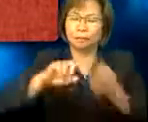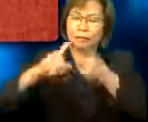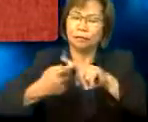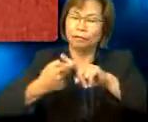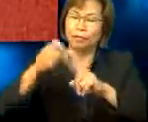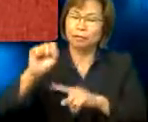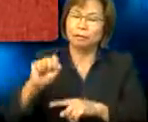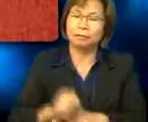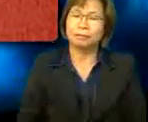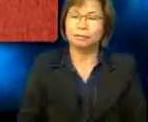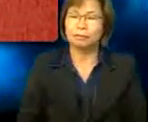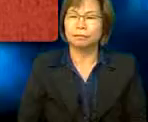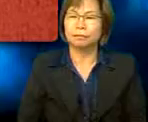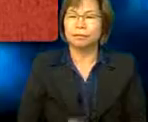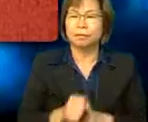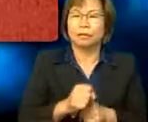friends,